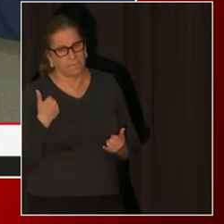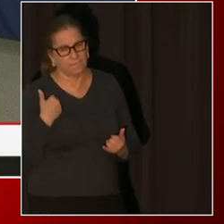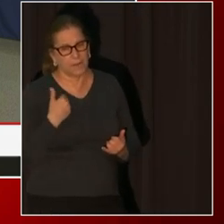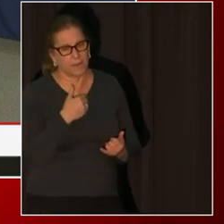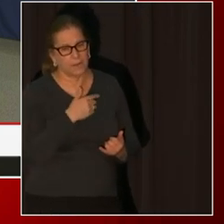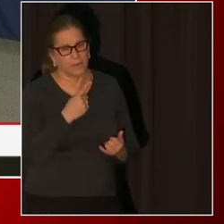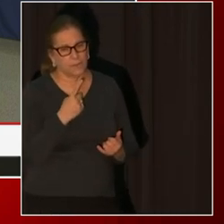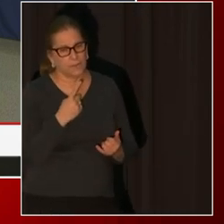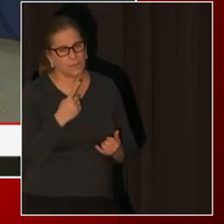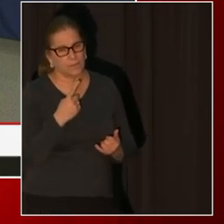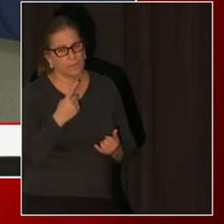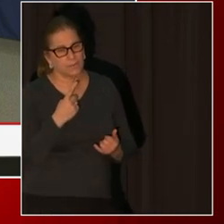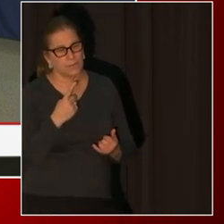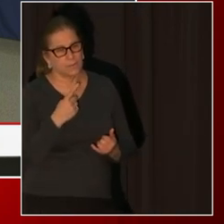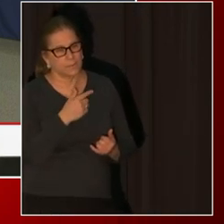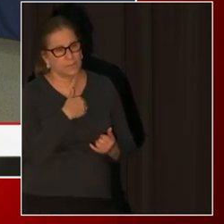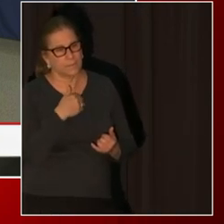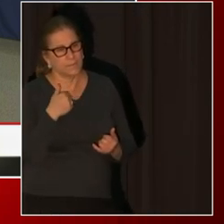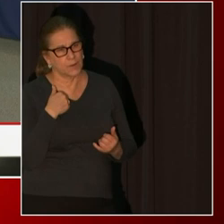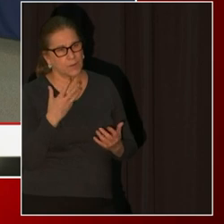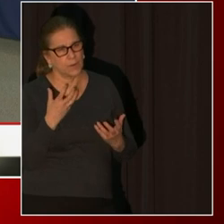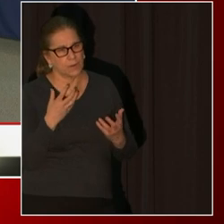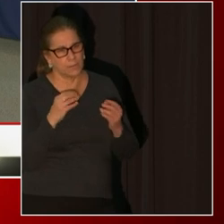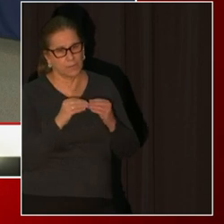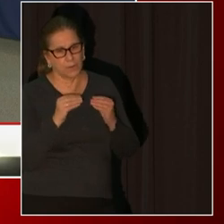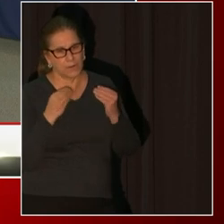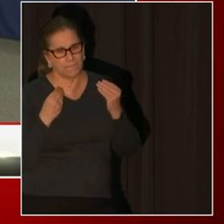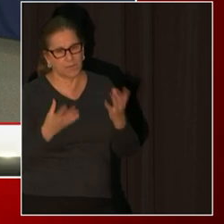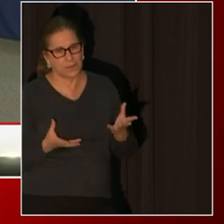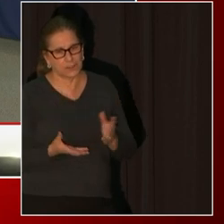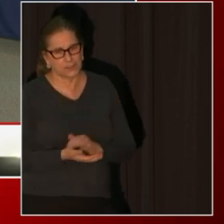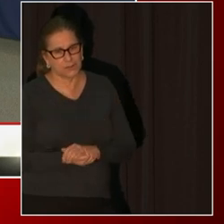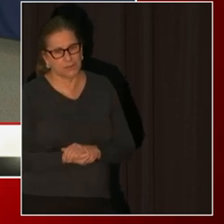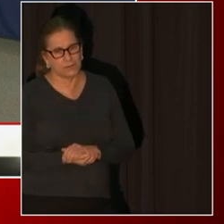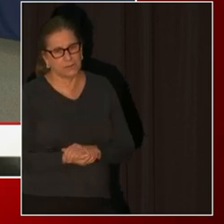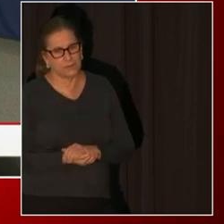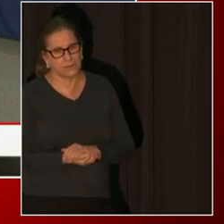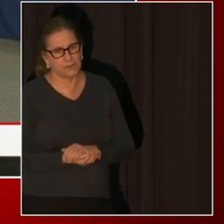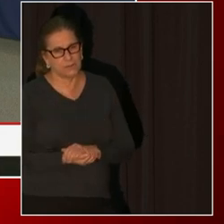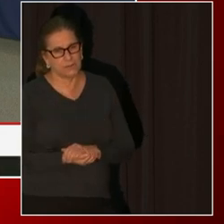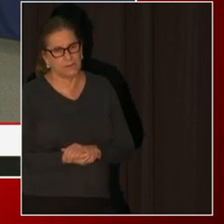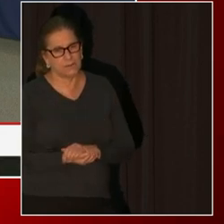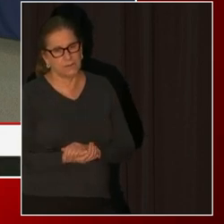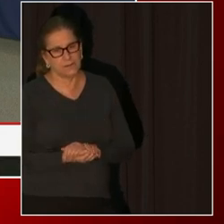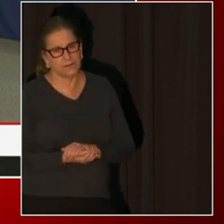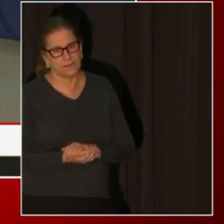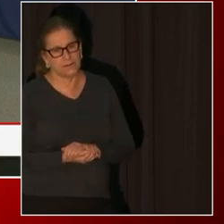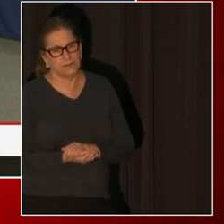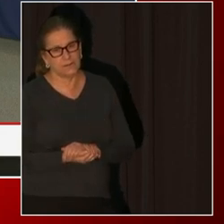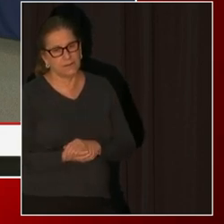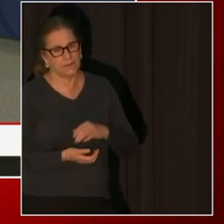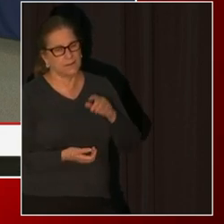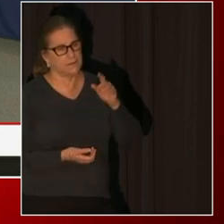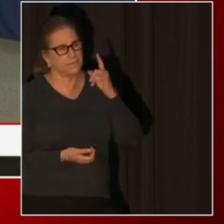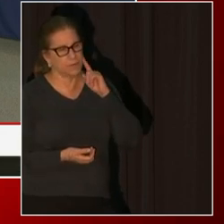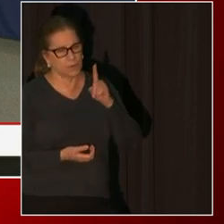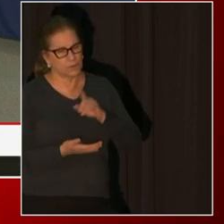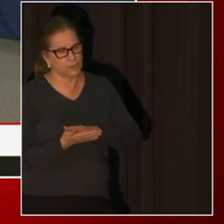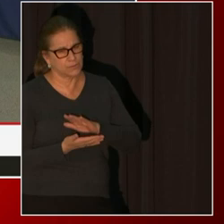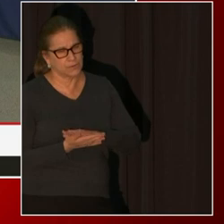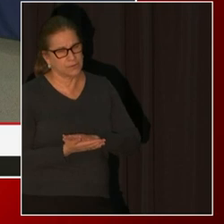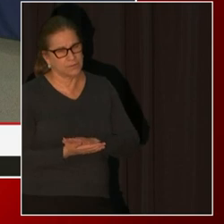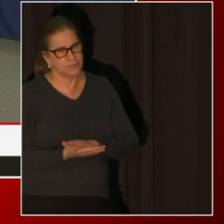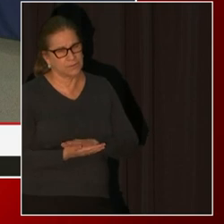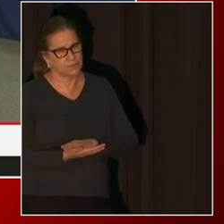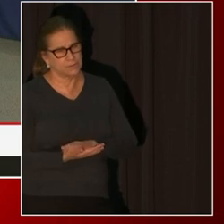regarding BARD, and Councilmember Mary Che asked for more information regarding the Foxhole School. Can you give more information today